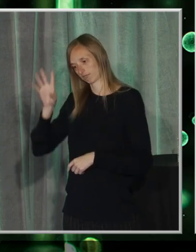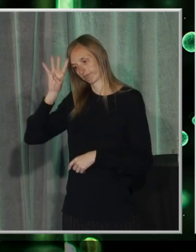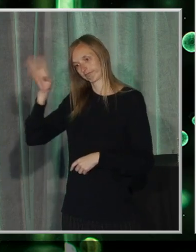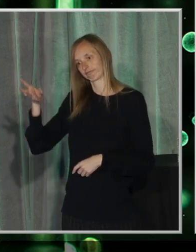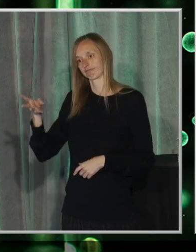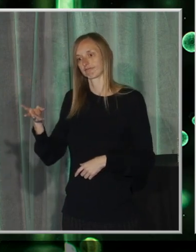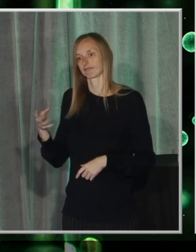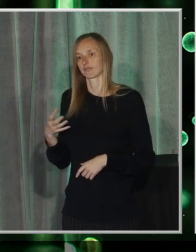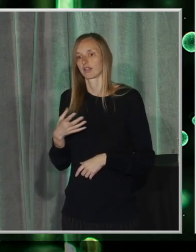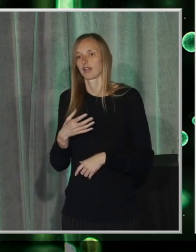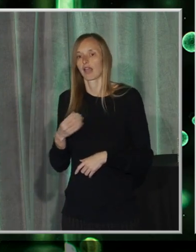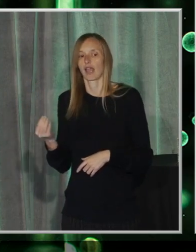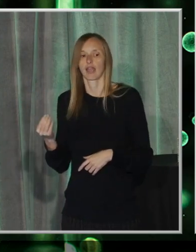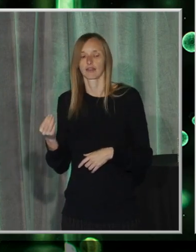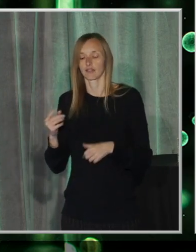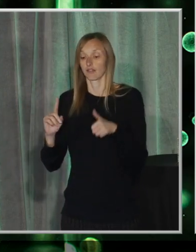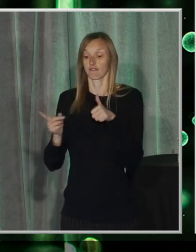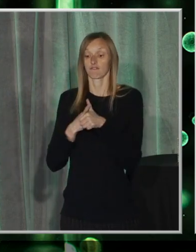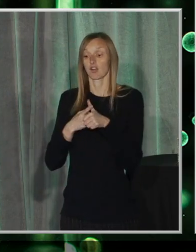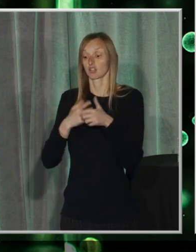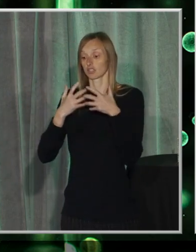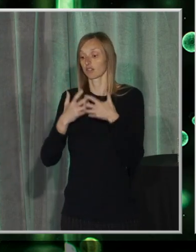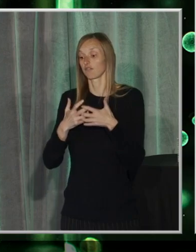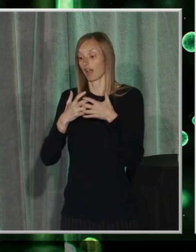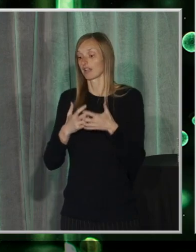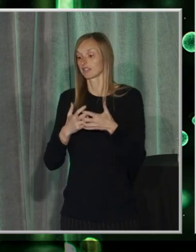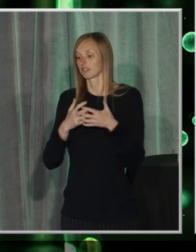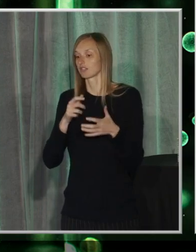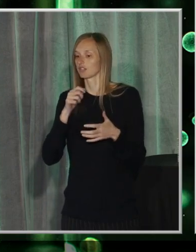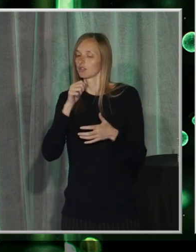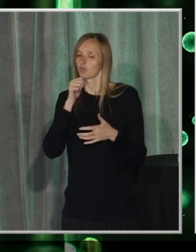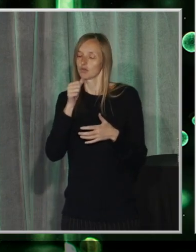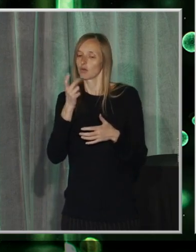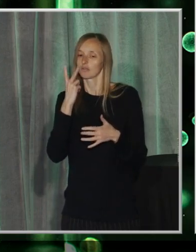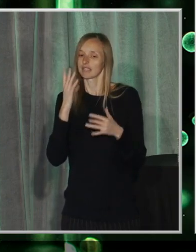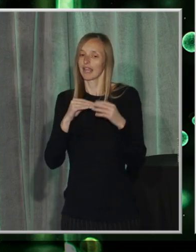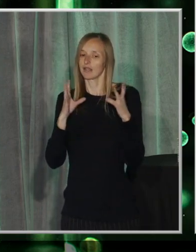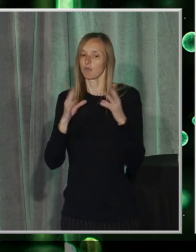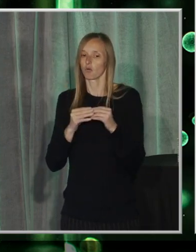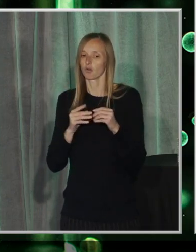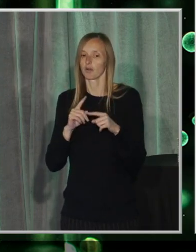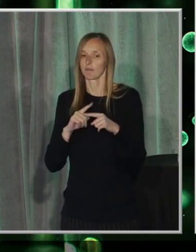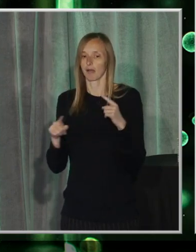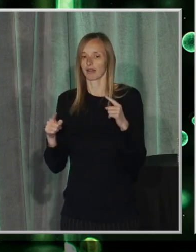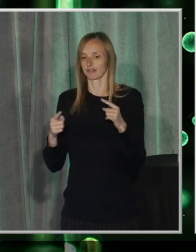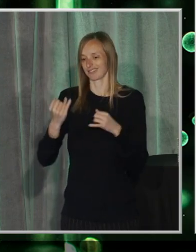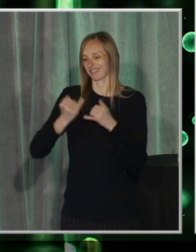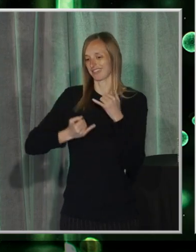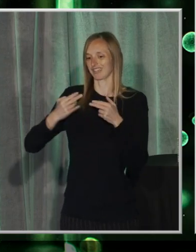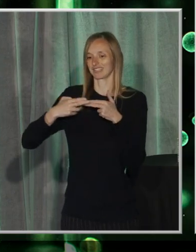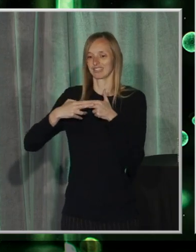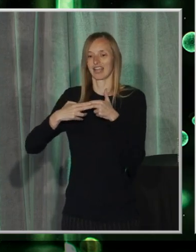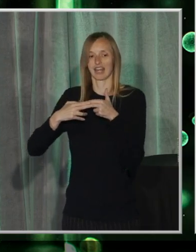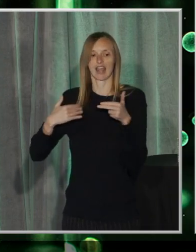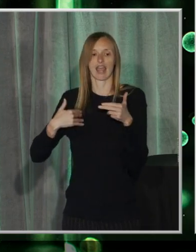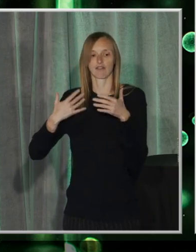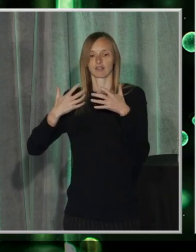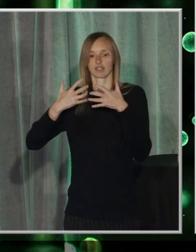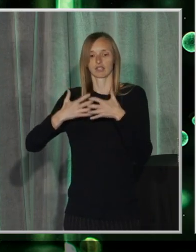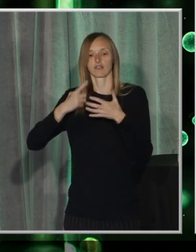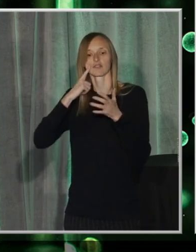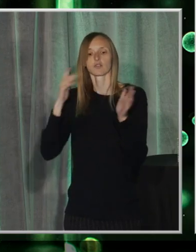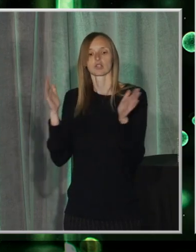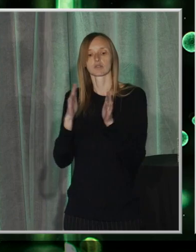the device, the first device, we don't see it anymore, but the concluding slide, we have a device that's for